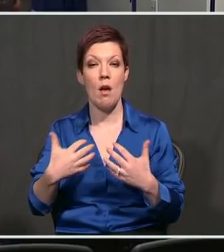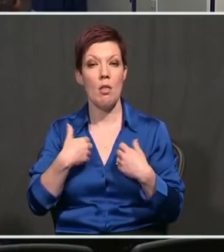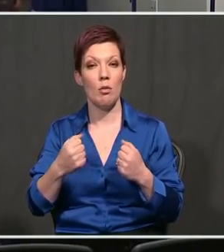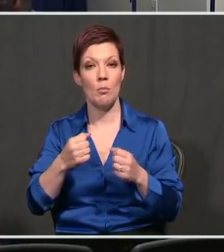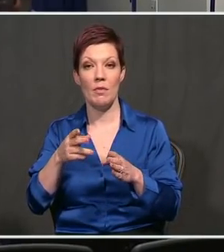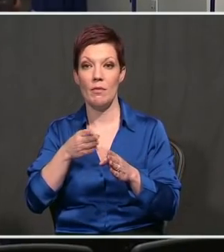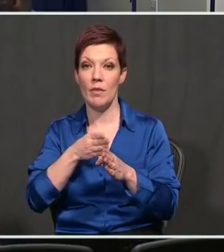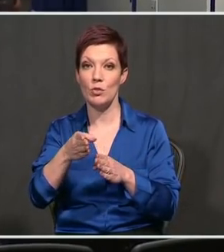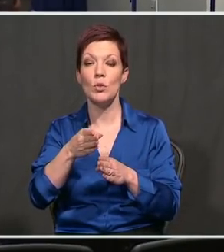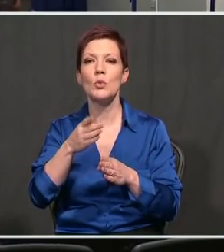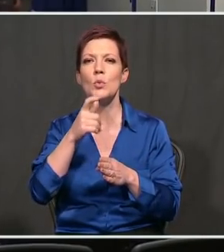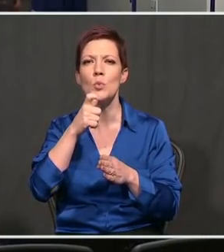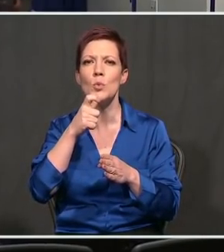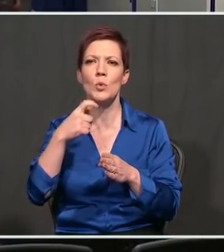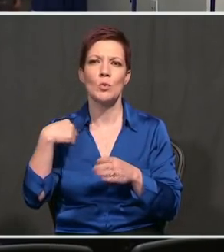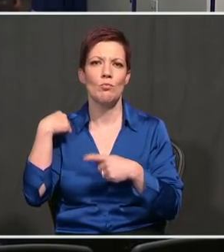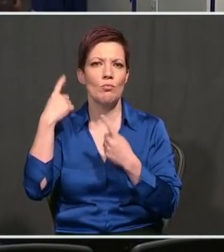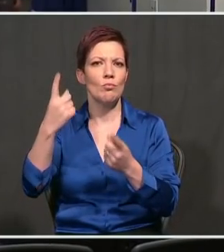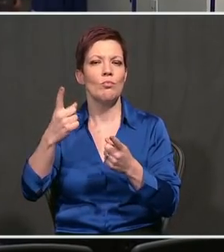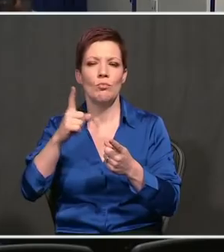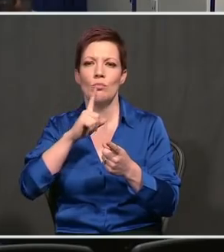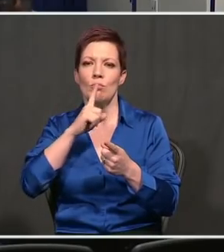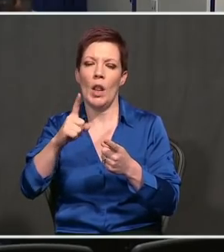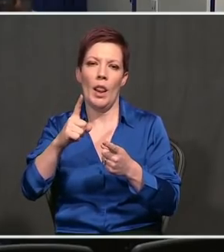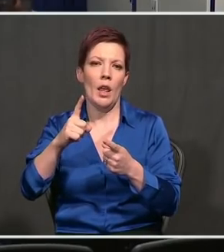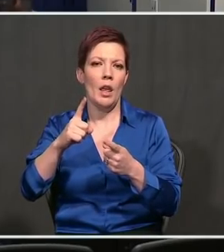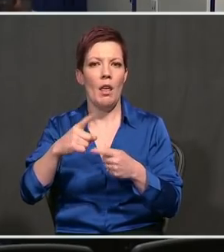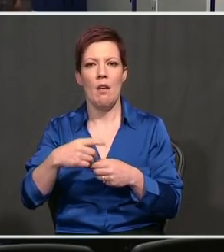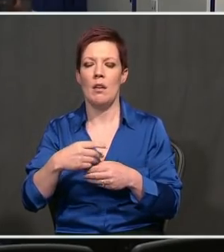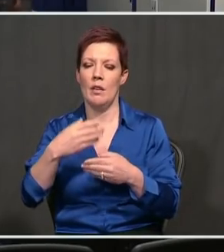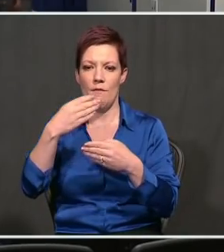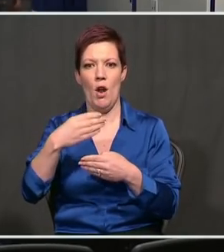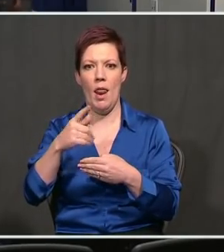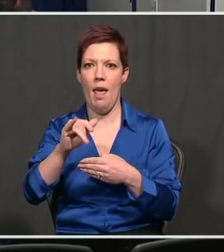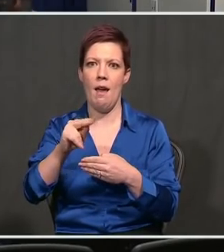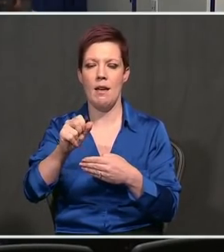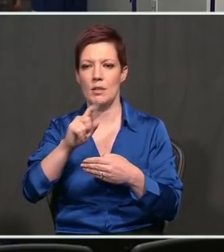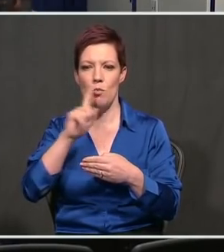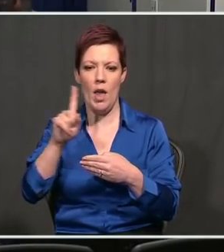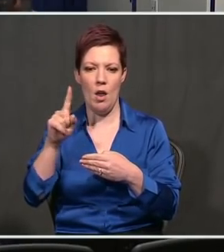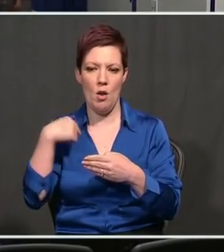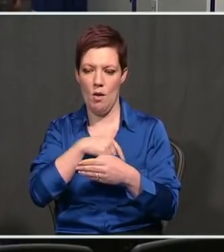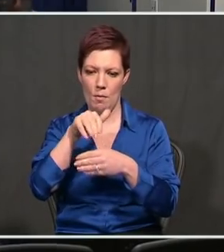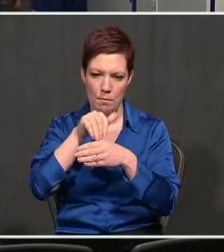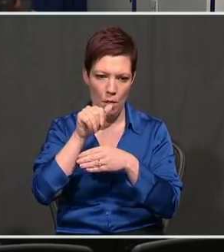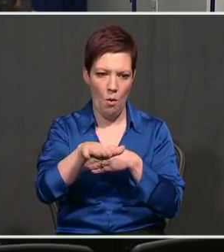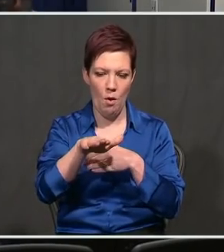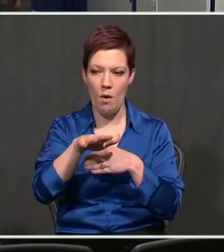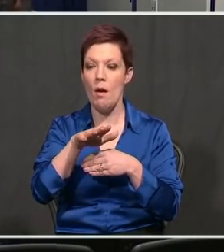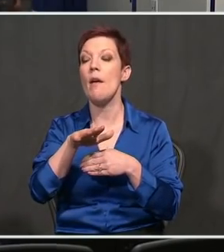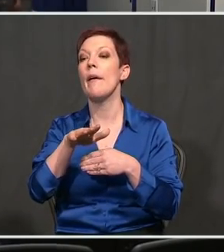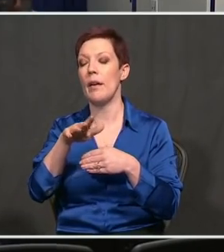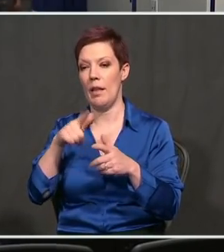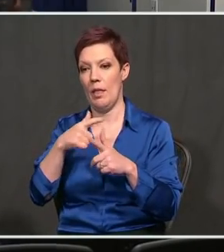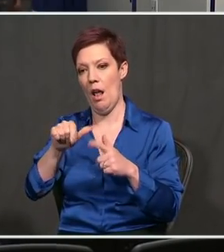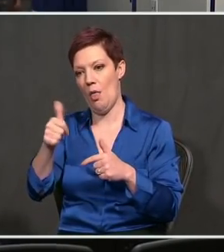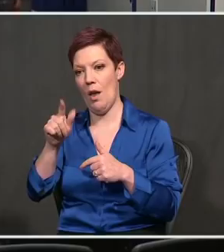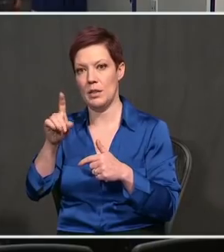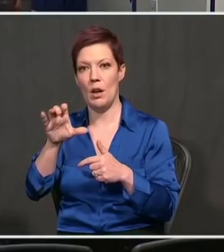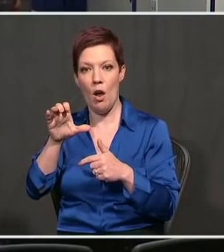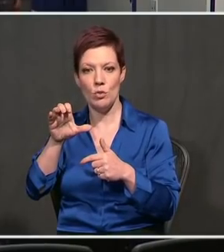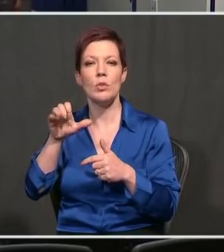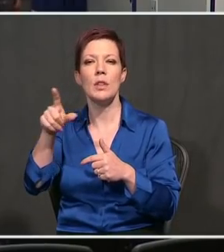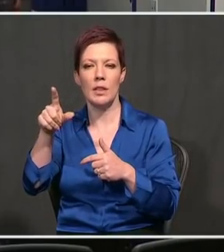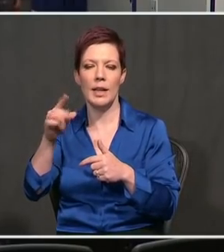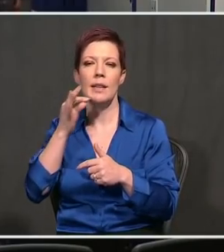who've been at the front line of this pandemic. 4,300 have been deployed. The other 1,800 are on the front line in the Indian Health